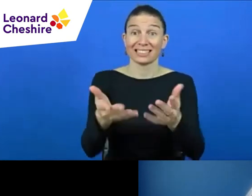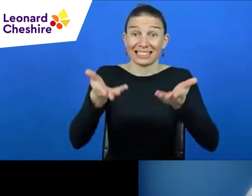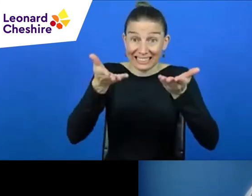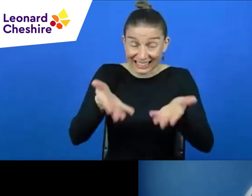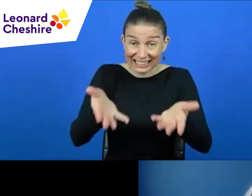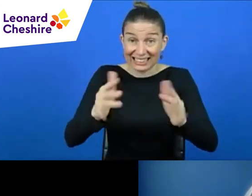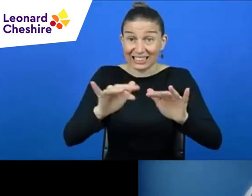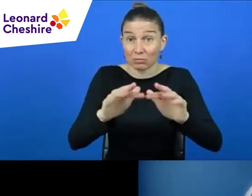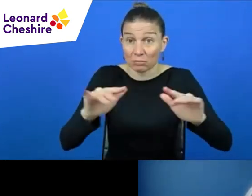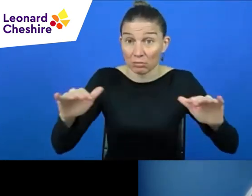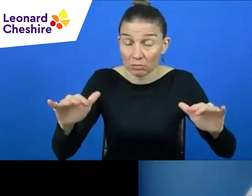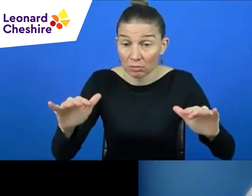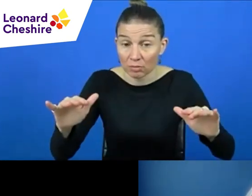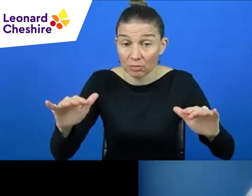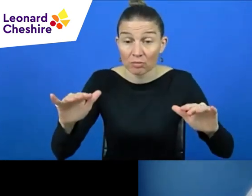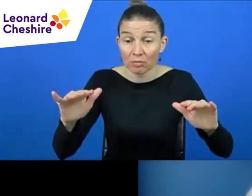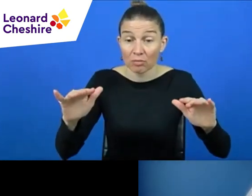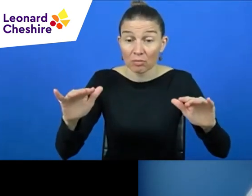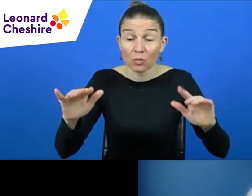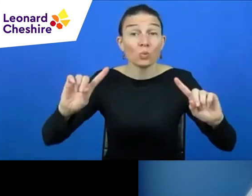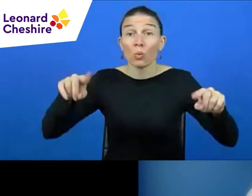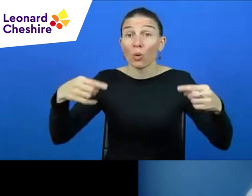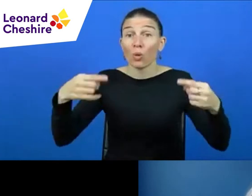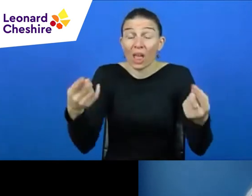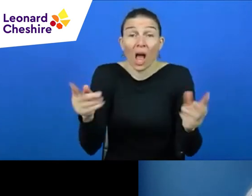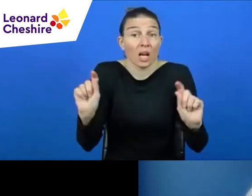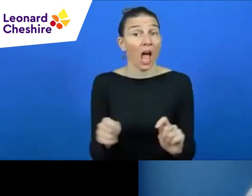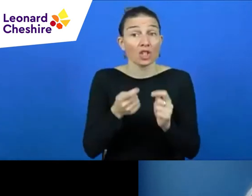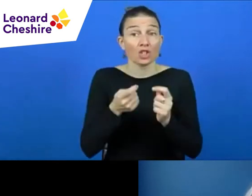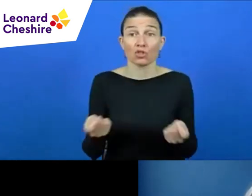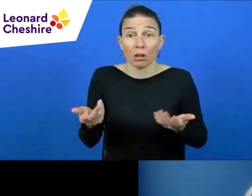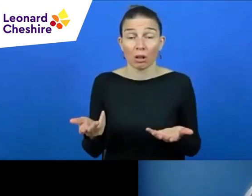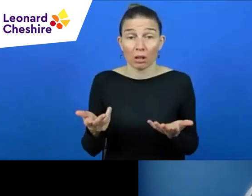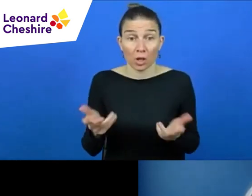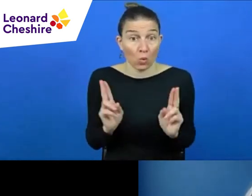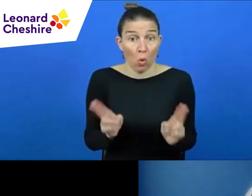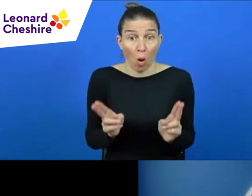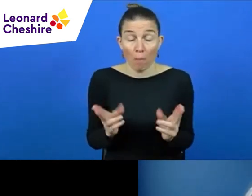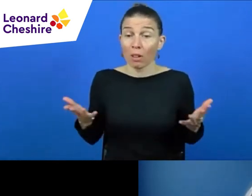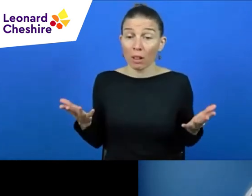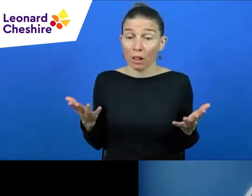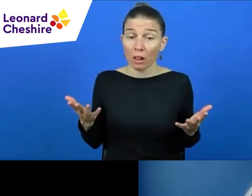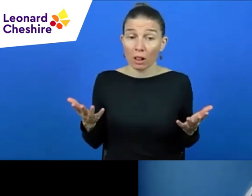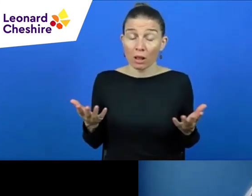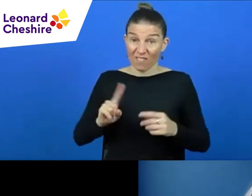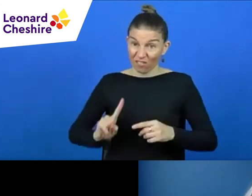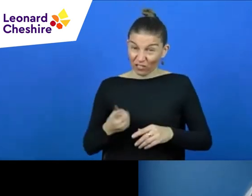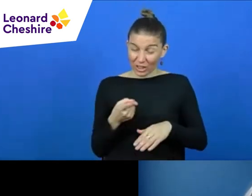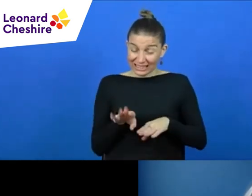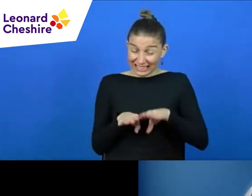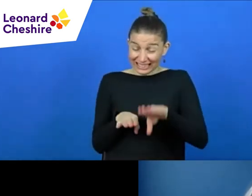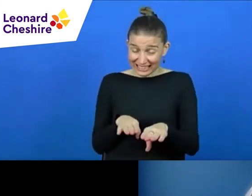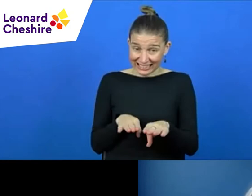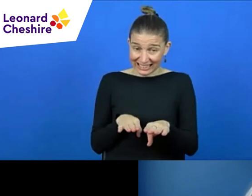what becomes possible is that you begin quite naturally, in some senses, to deliver on accessibility. If the guy next to